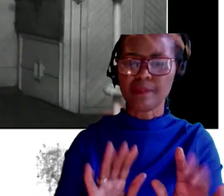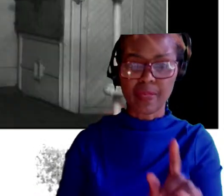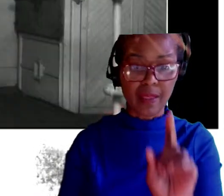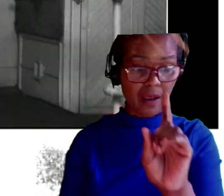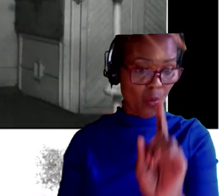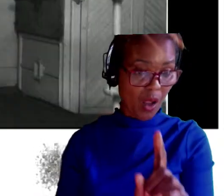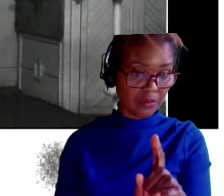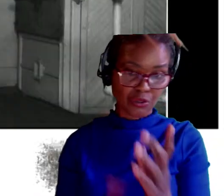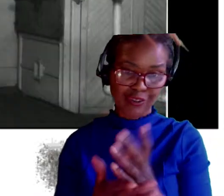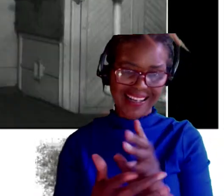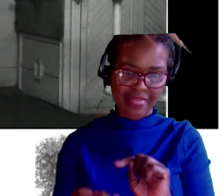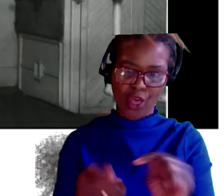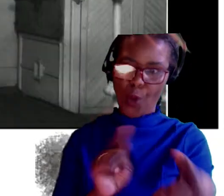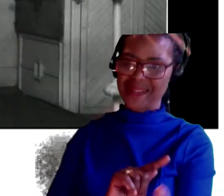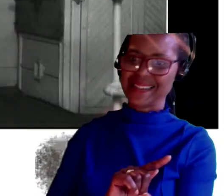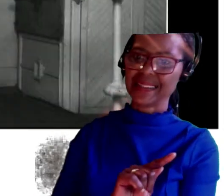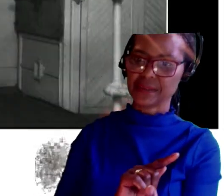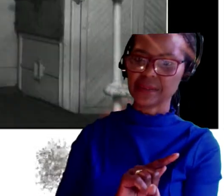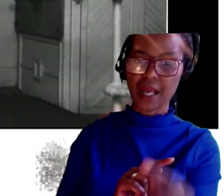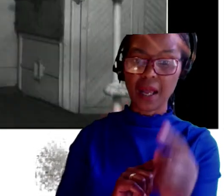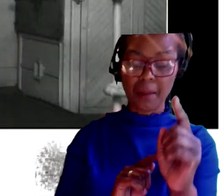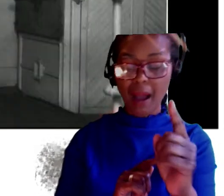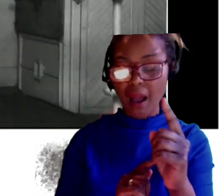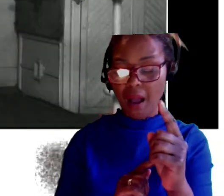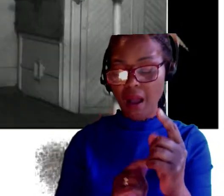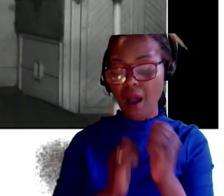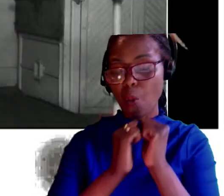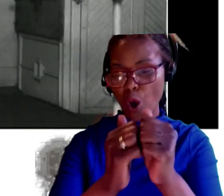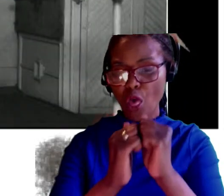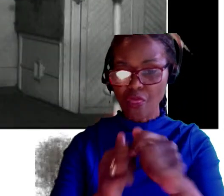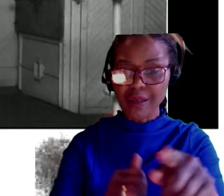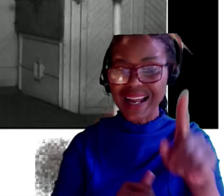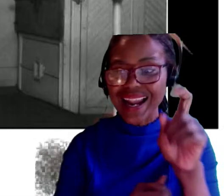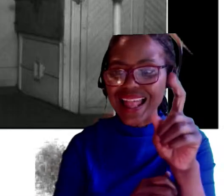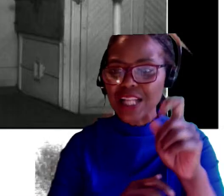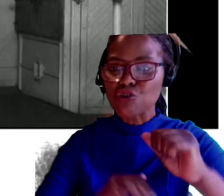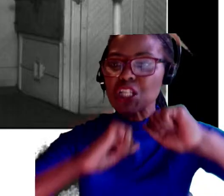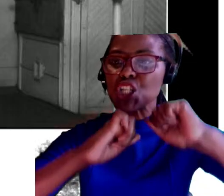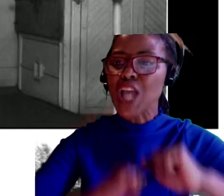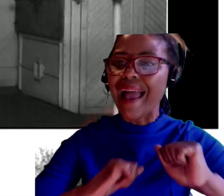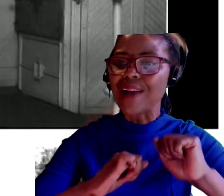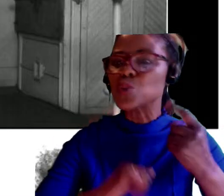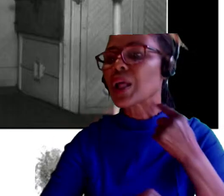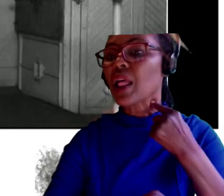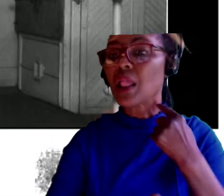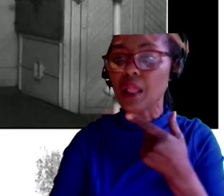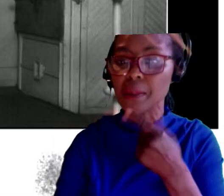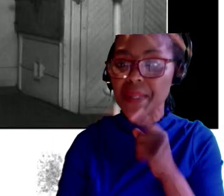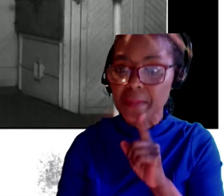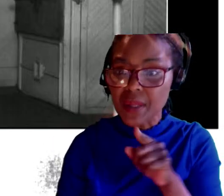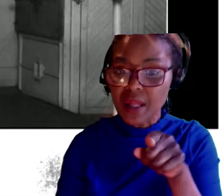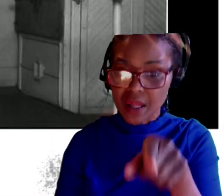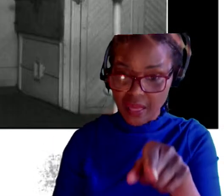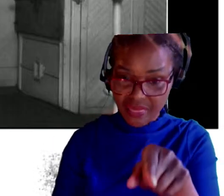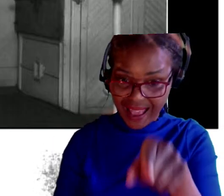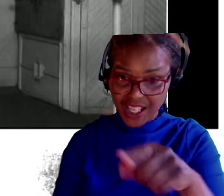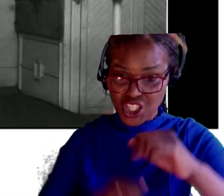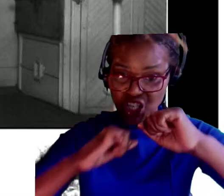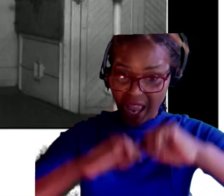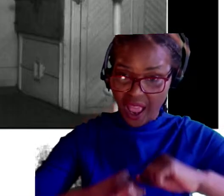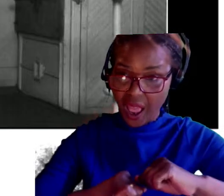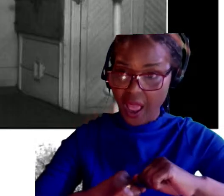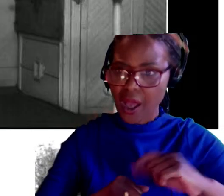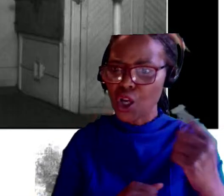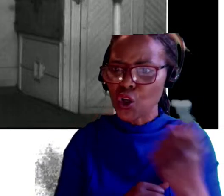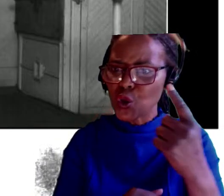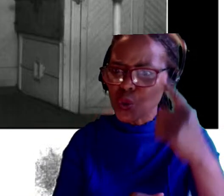opposite. Worth noting that the electric chair as a method of execution was first imagined by Alfred P. Southwick,